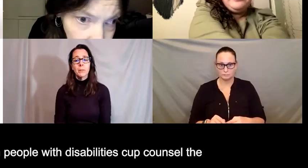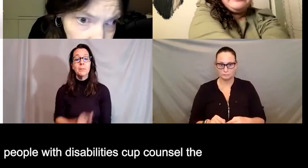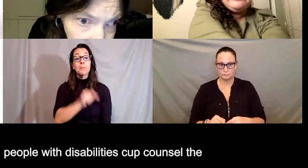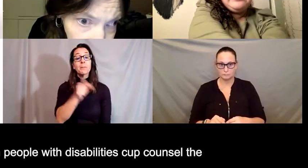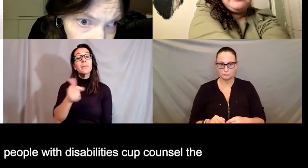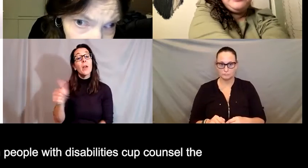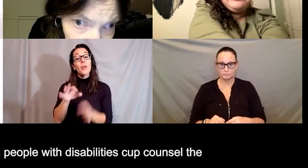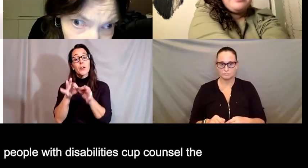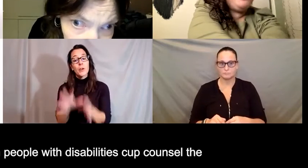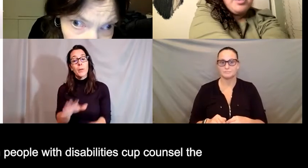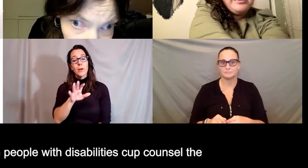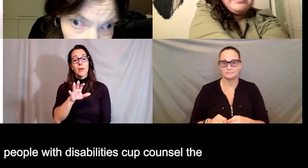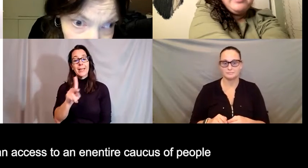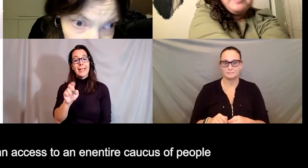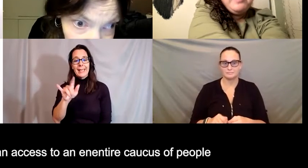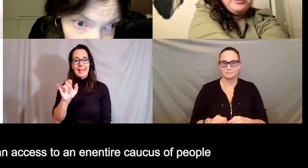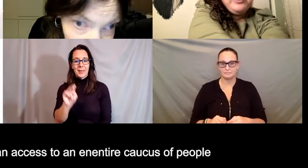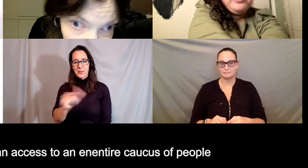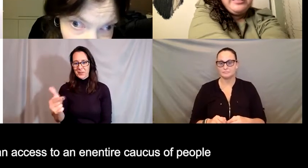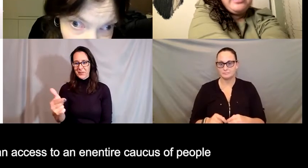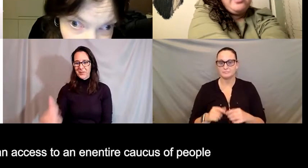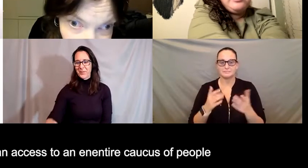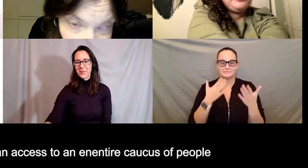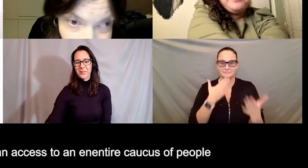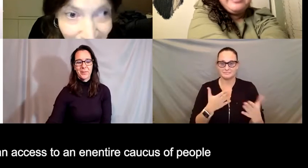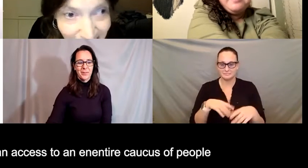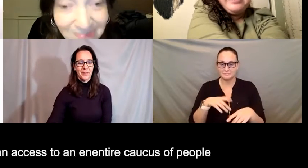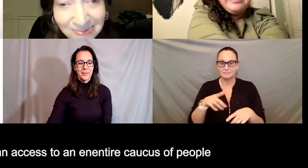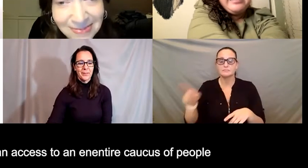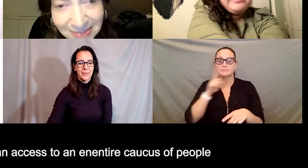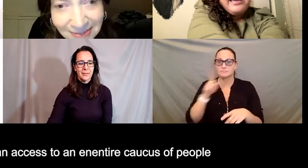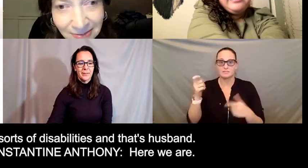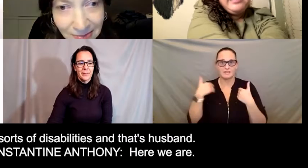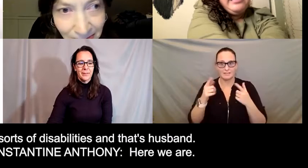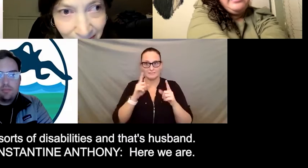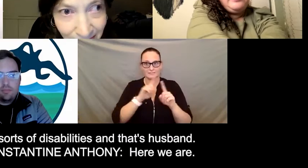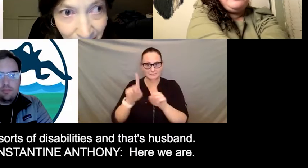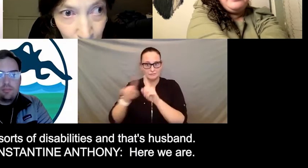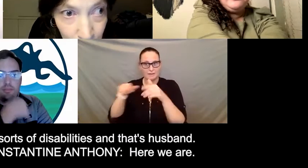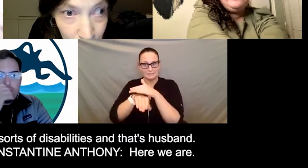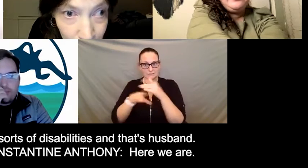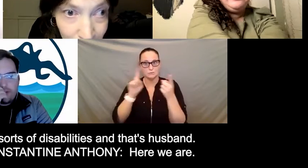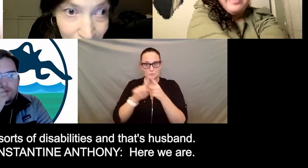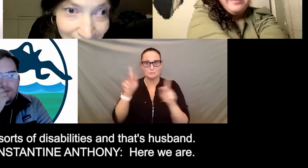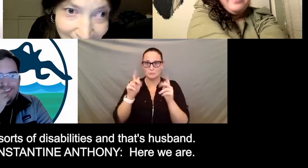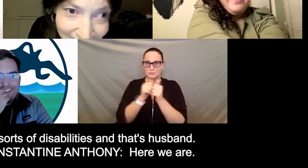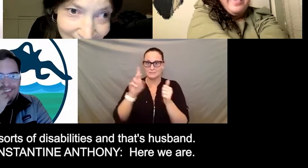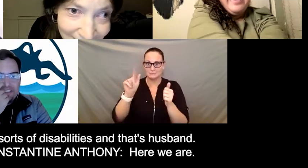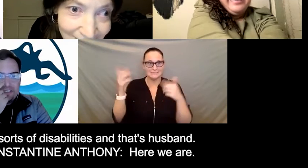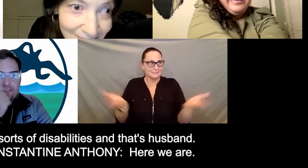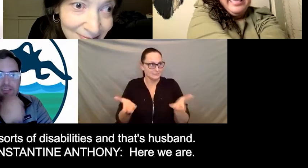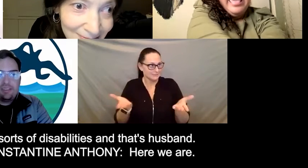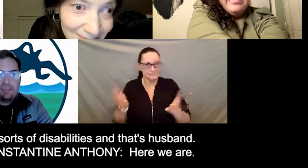The party has access to an entire caucus with people with all sorts of disabilities, and that's us. Hey, there we are. I